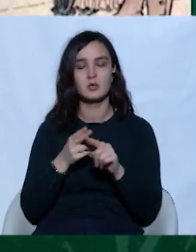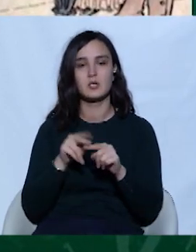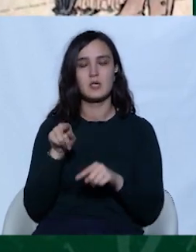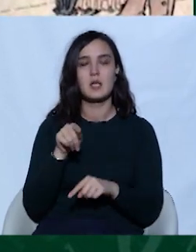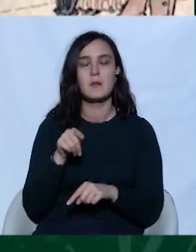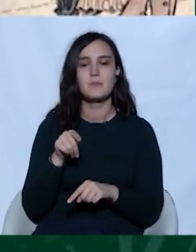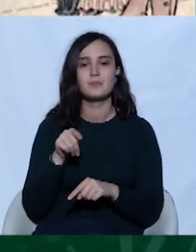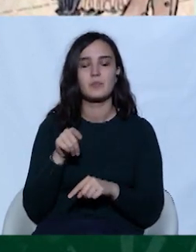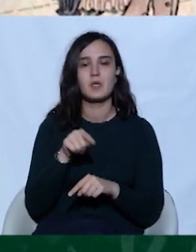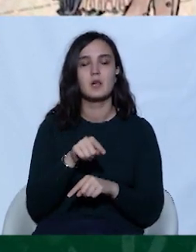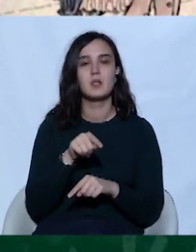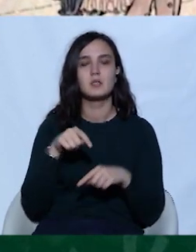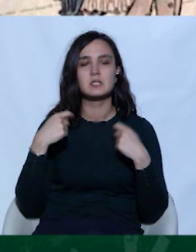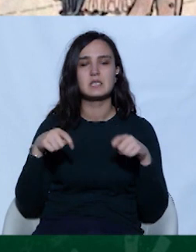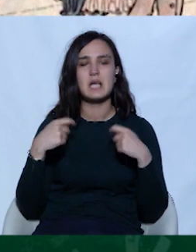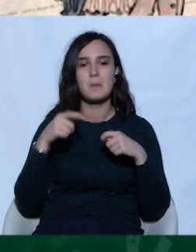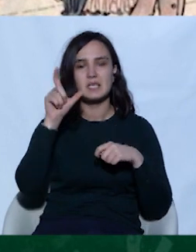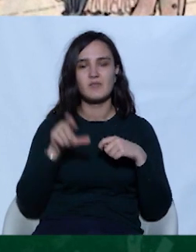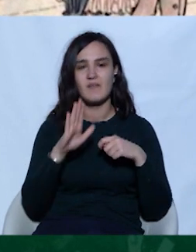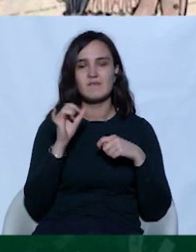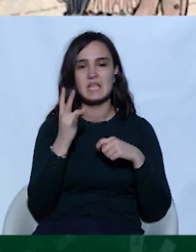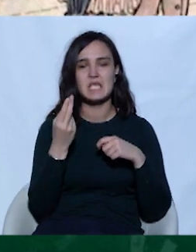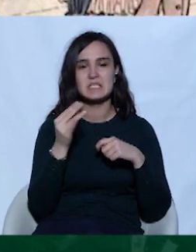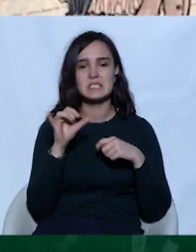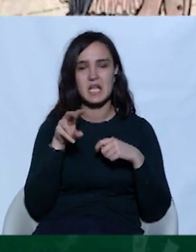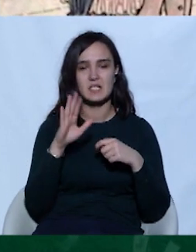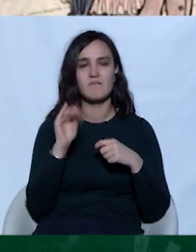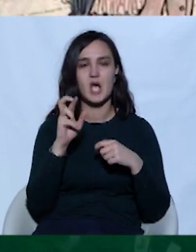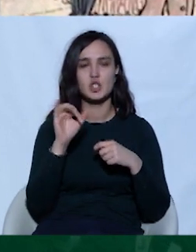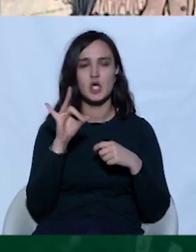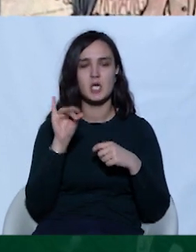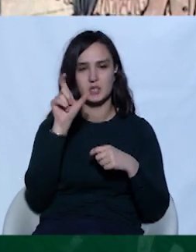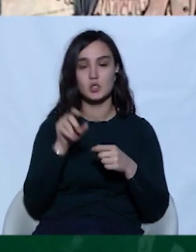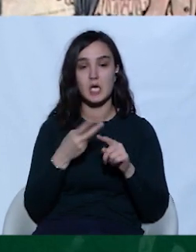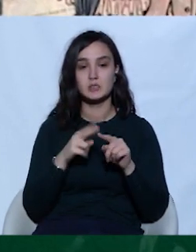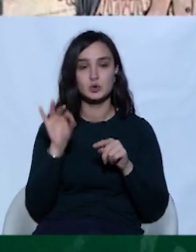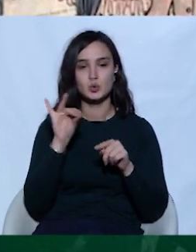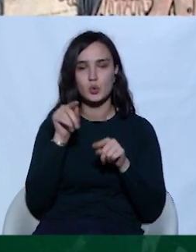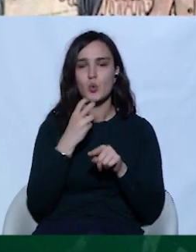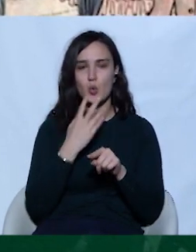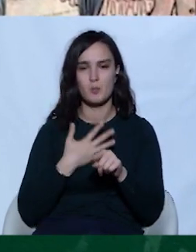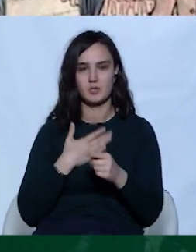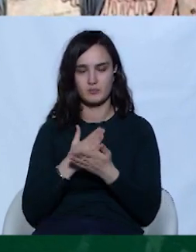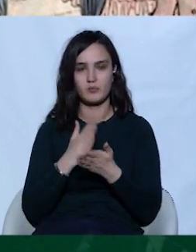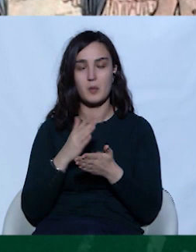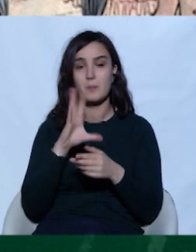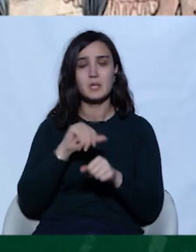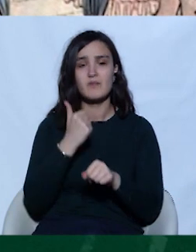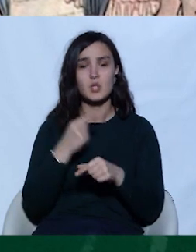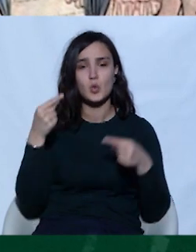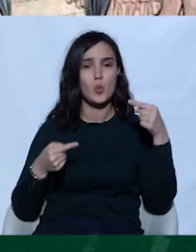Emma tells the story of a young, wealthy woman named Emma, whose confidence in her matchmaking